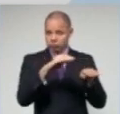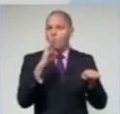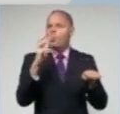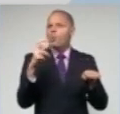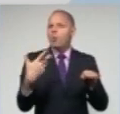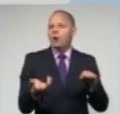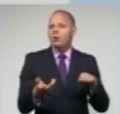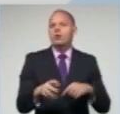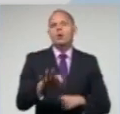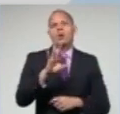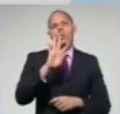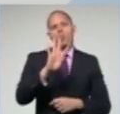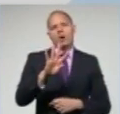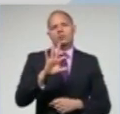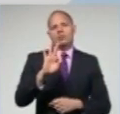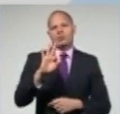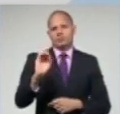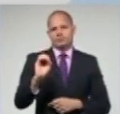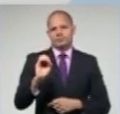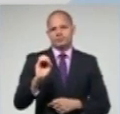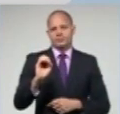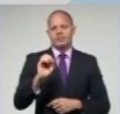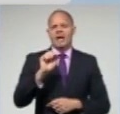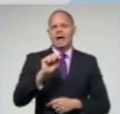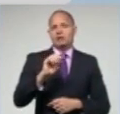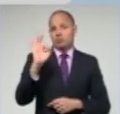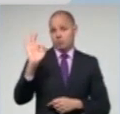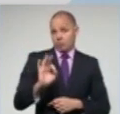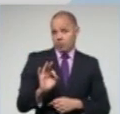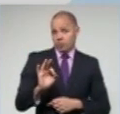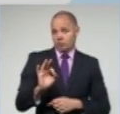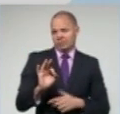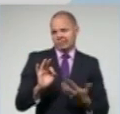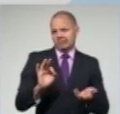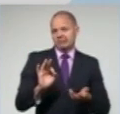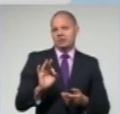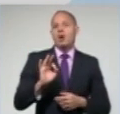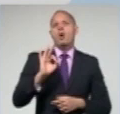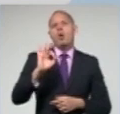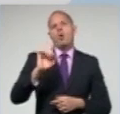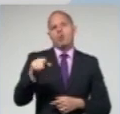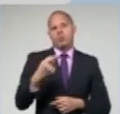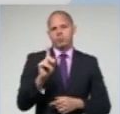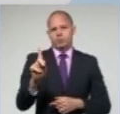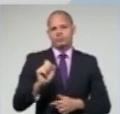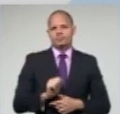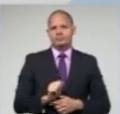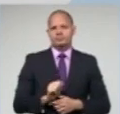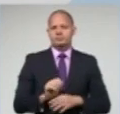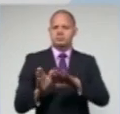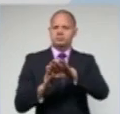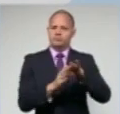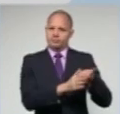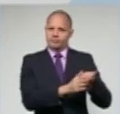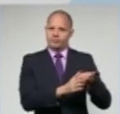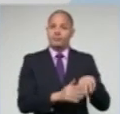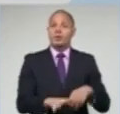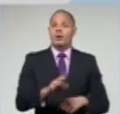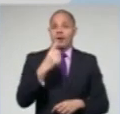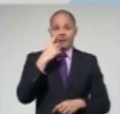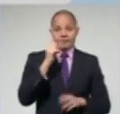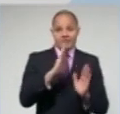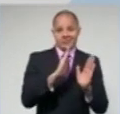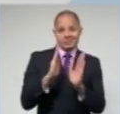5,883 diagnosed patients in Cuba up to date, 480 are hospitalized active cases, that is